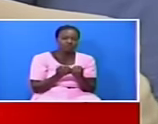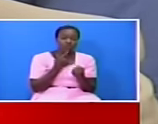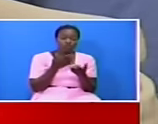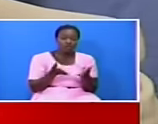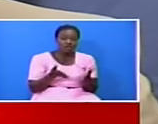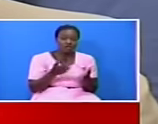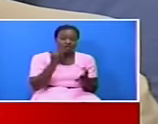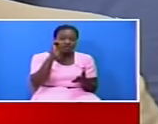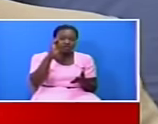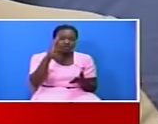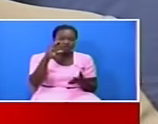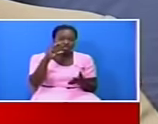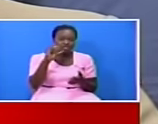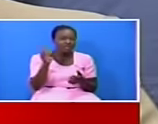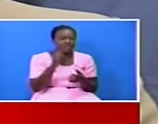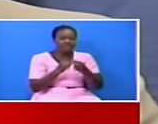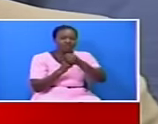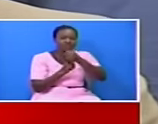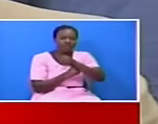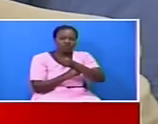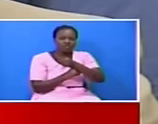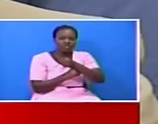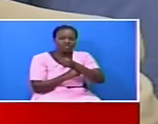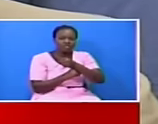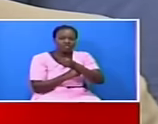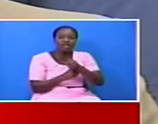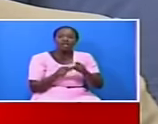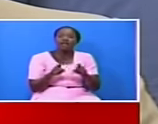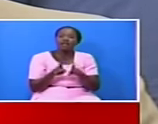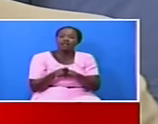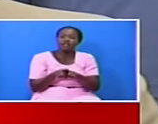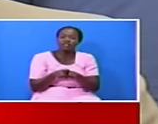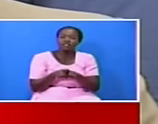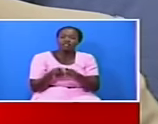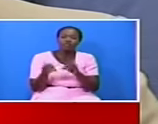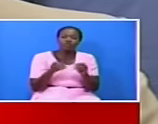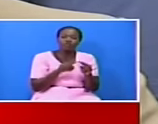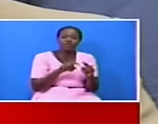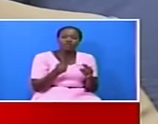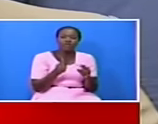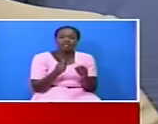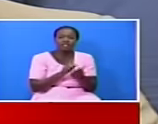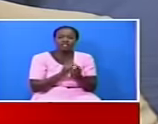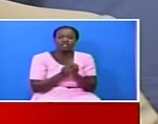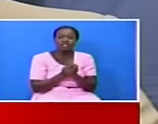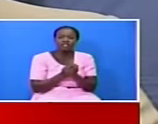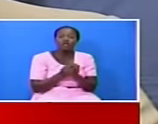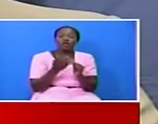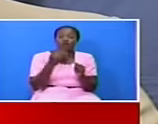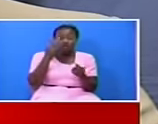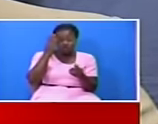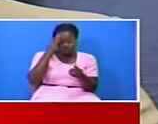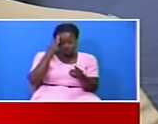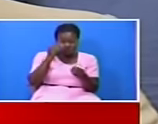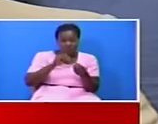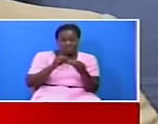the IBC has 44,000 polling centres and stations. The new law increases them to 57,000. Wiper insists that the number of voters